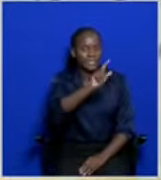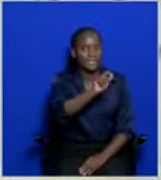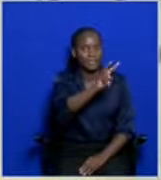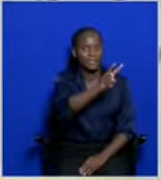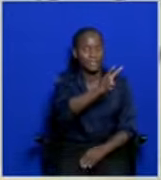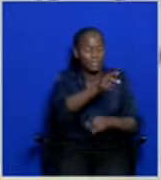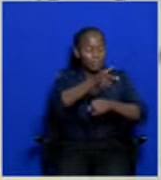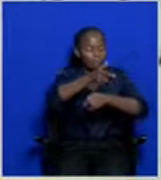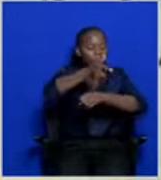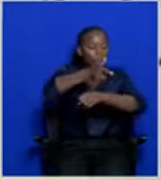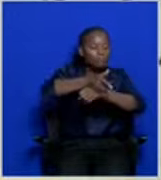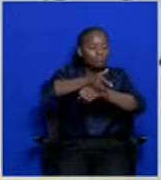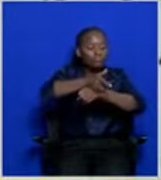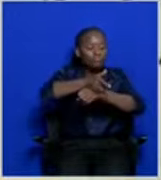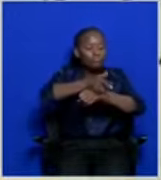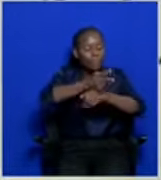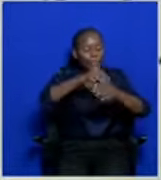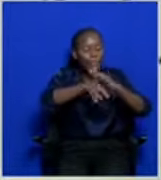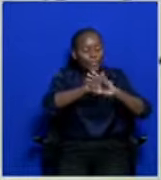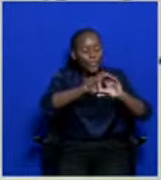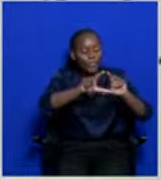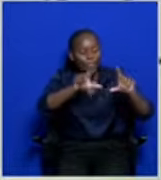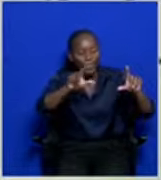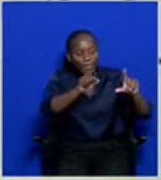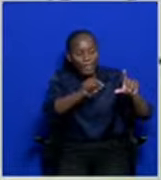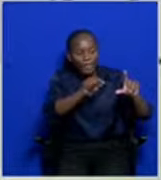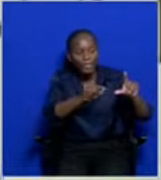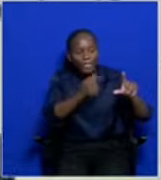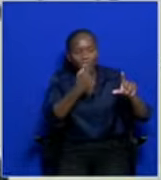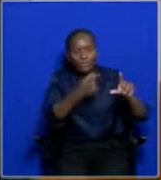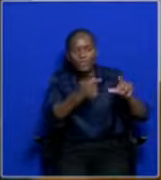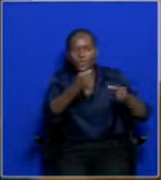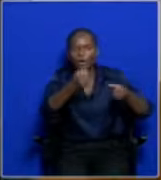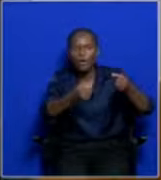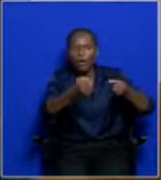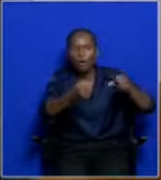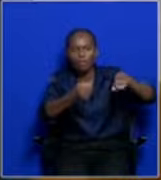JMPD vehicles or any JMPD officers? No.